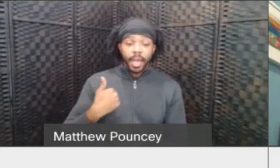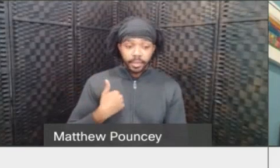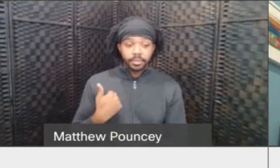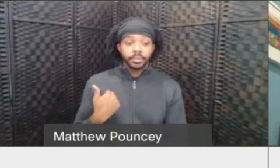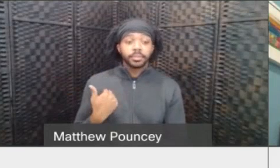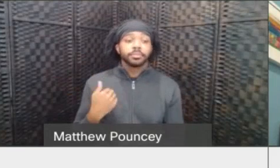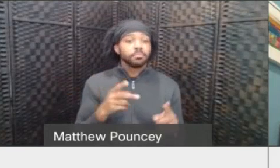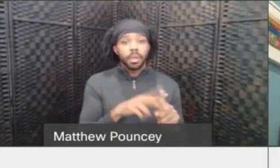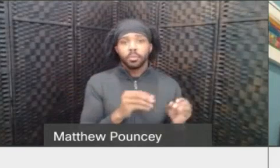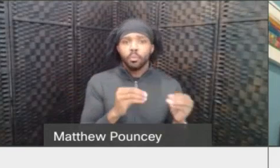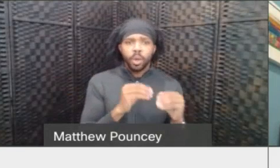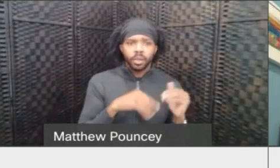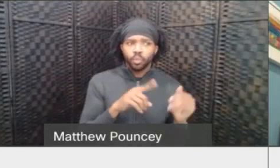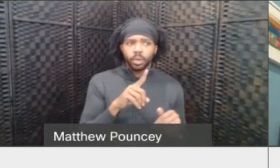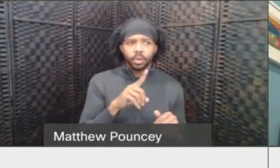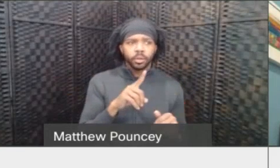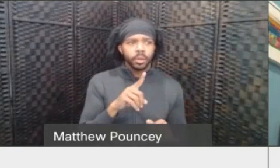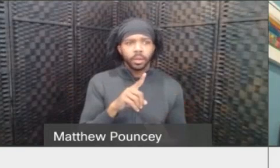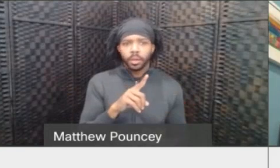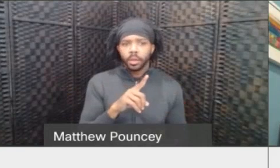100 people.